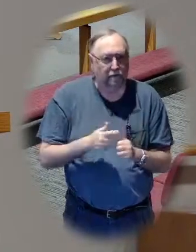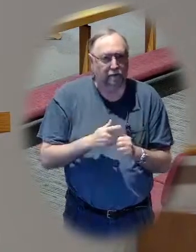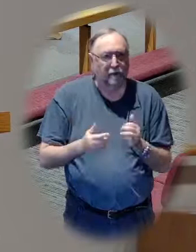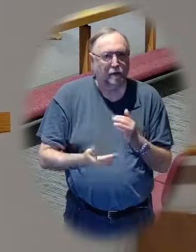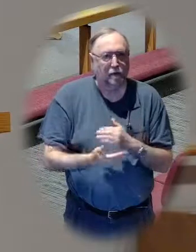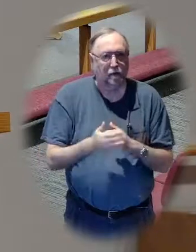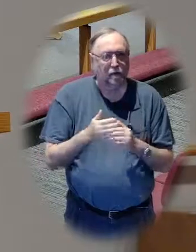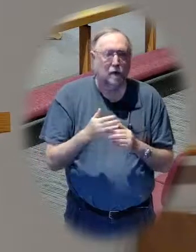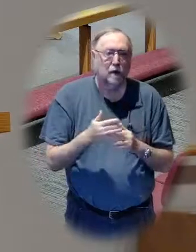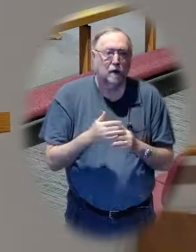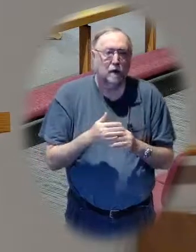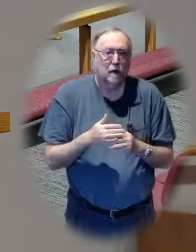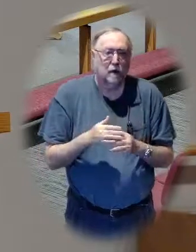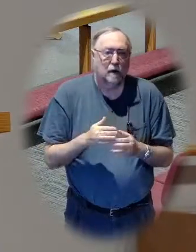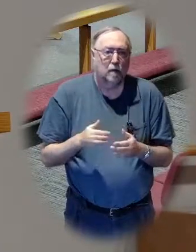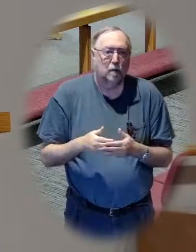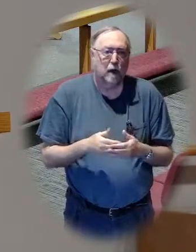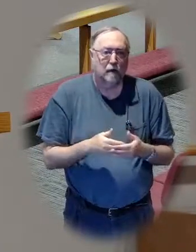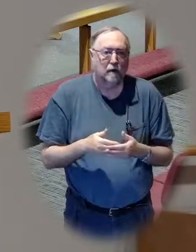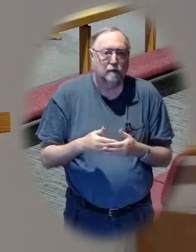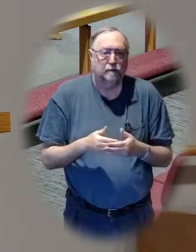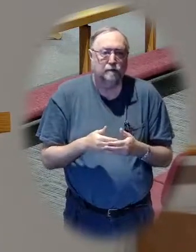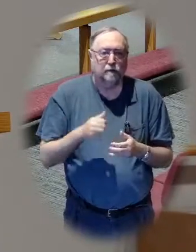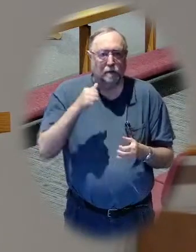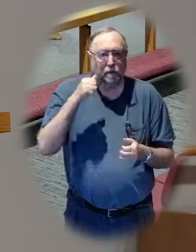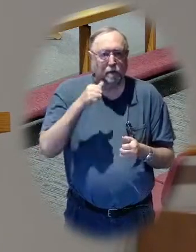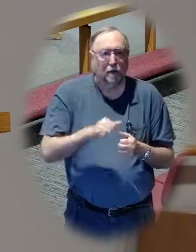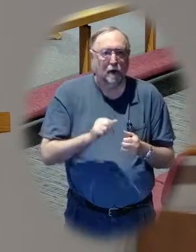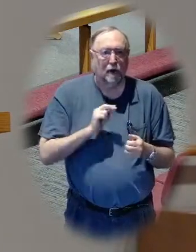But it does serve as a reminder that Jesus